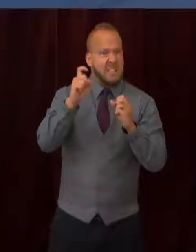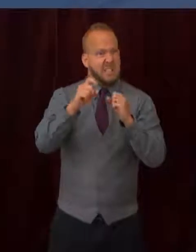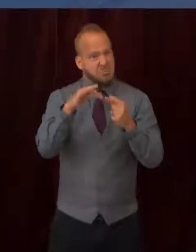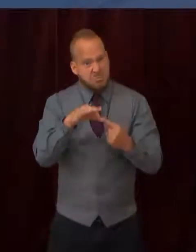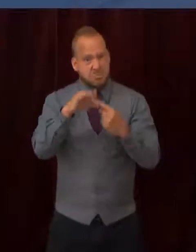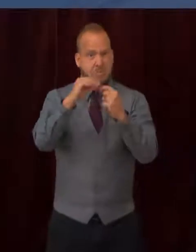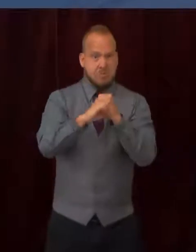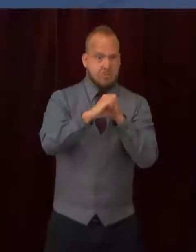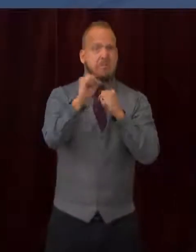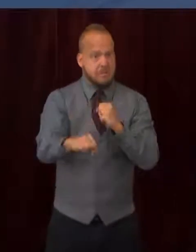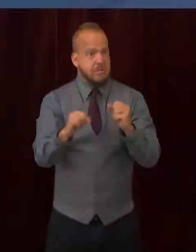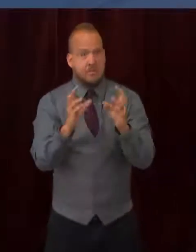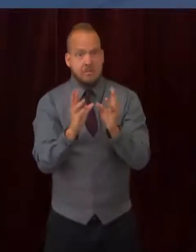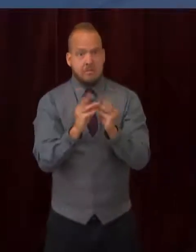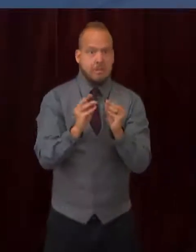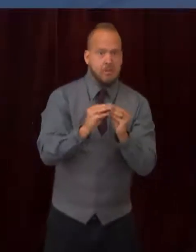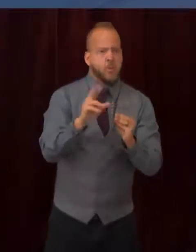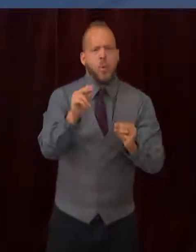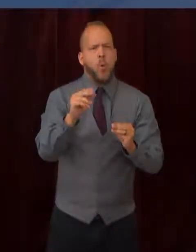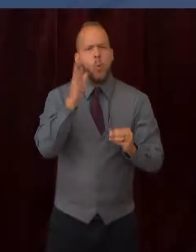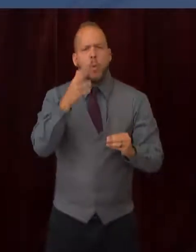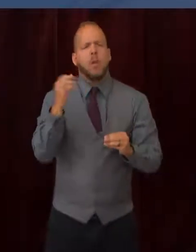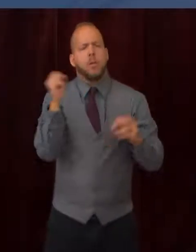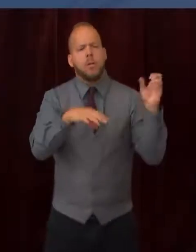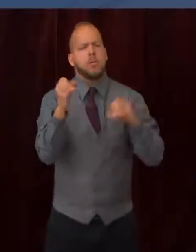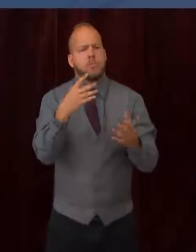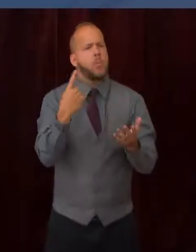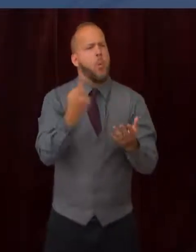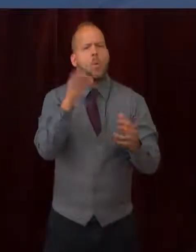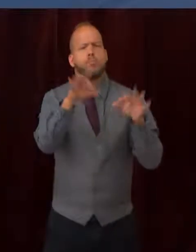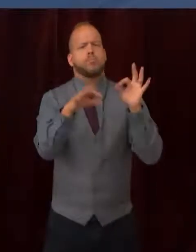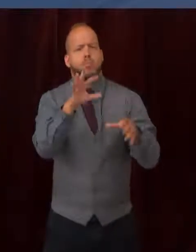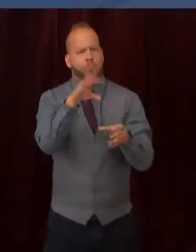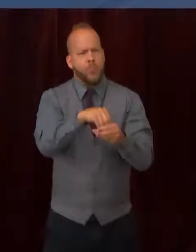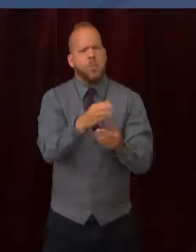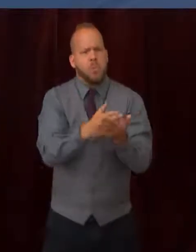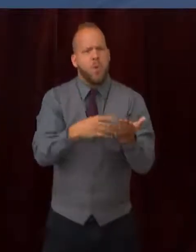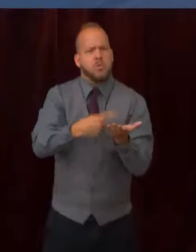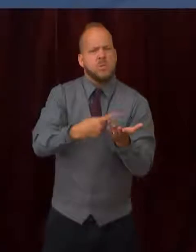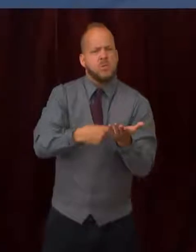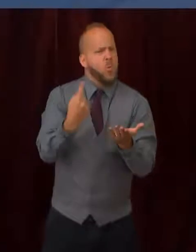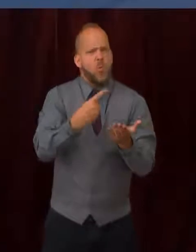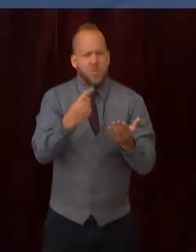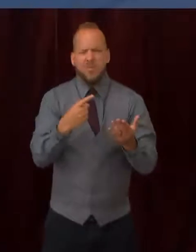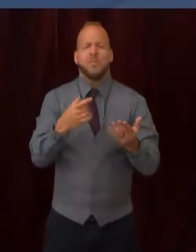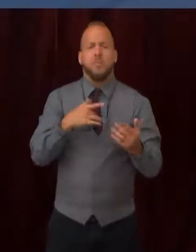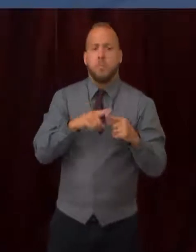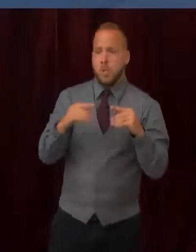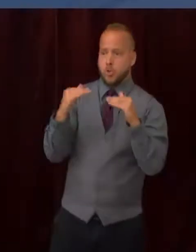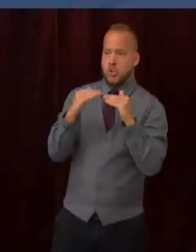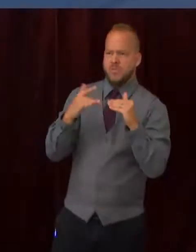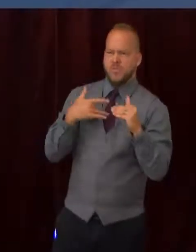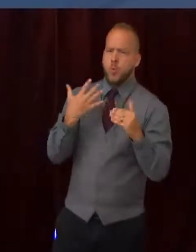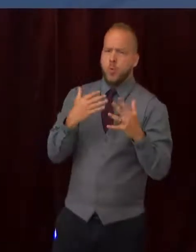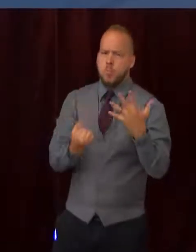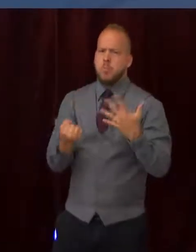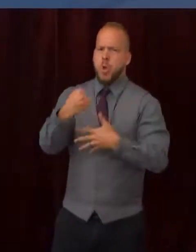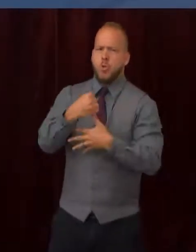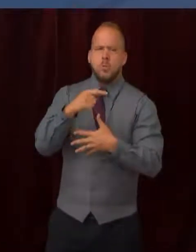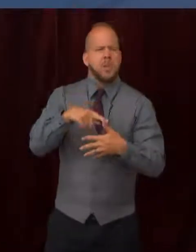is going to be a high priority, as it's been for some time. And I may note that our state has been on the road